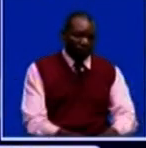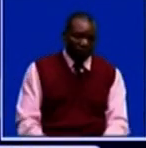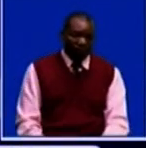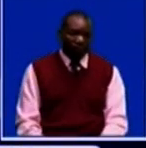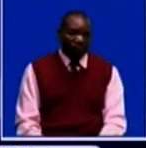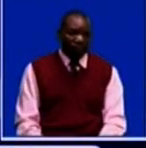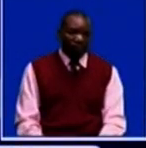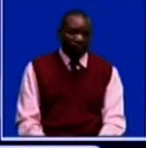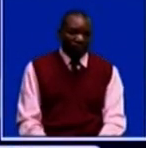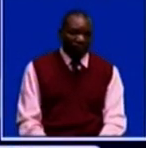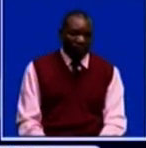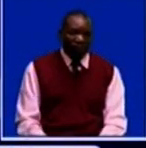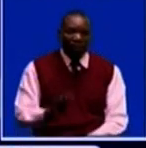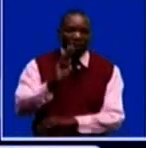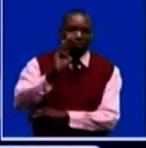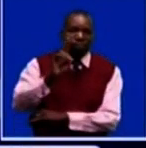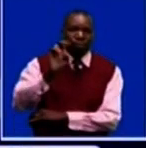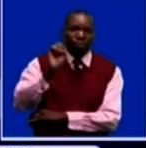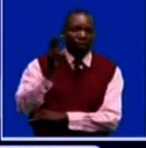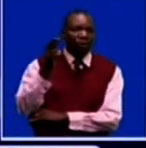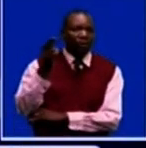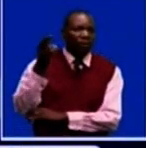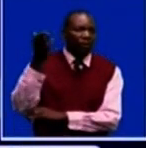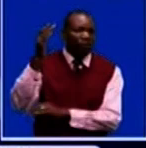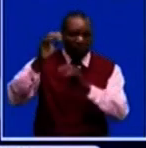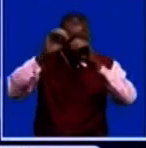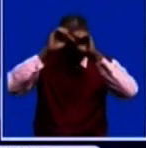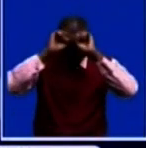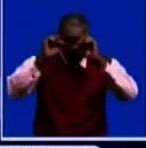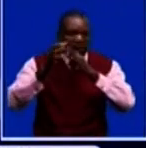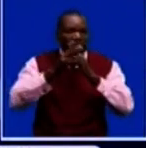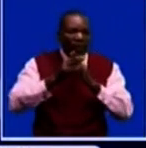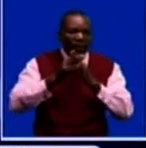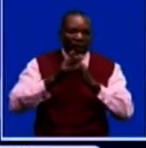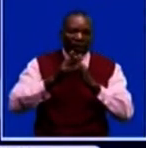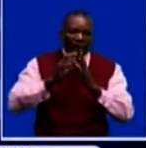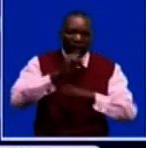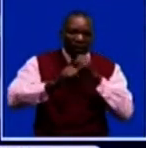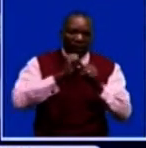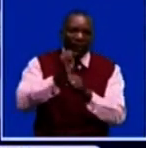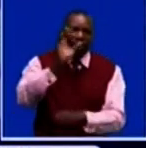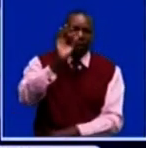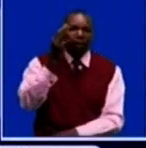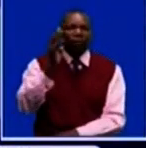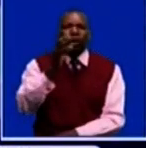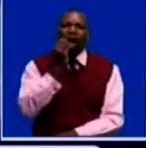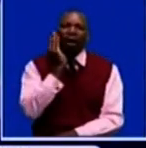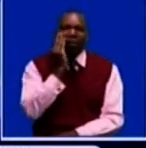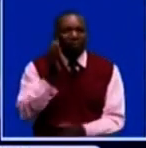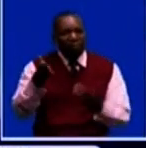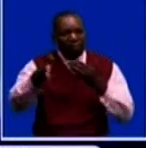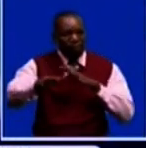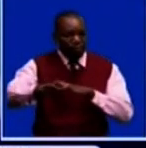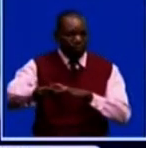The former U.S. President George Bush has died at the age of 94 at home in Houston, Texas. Mr.